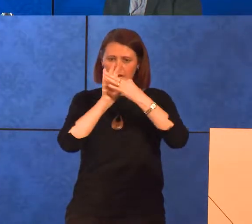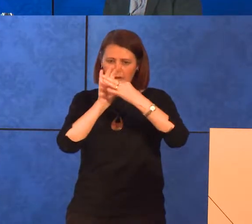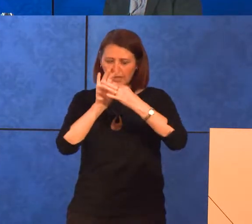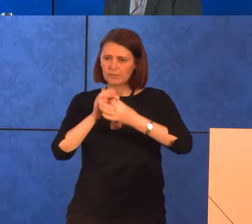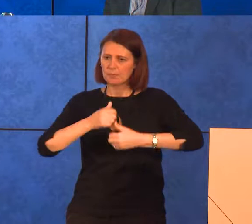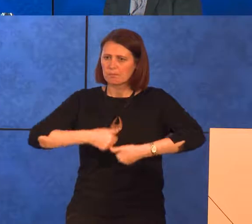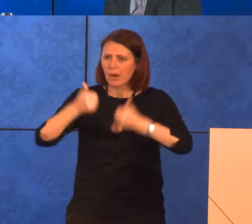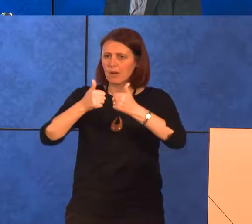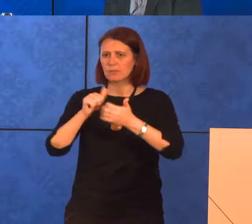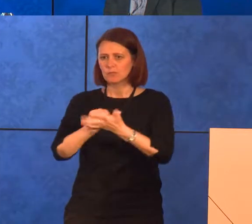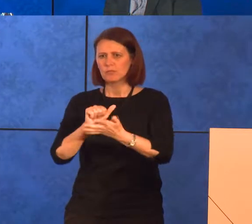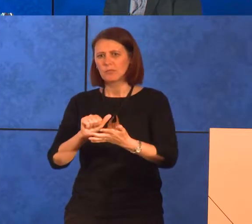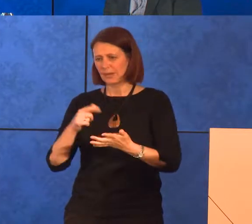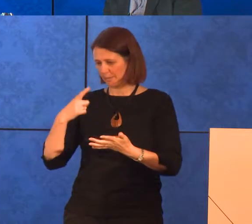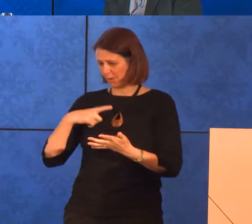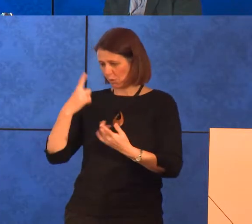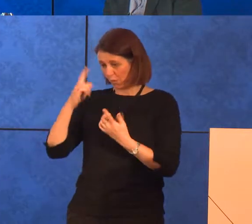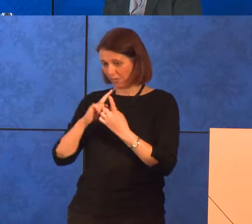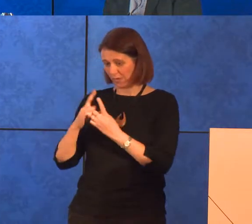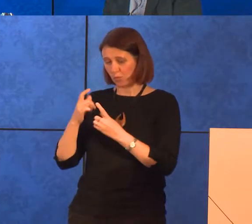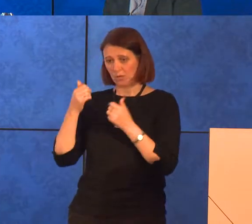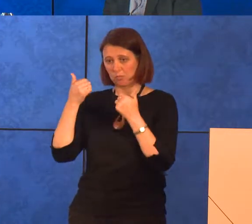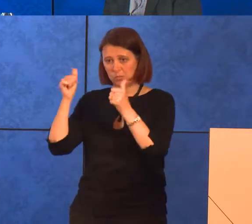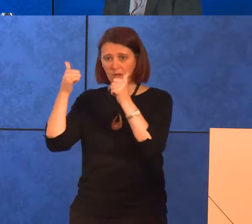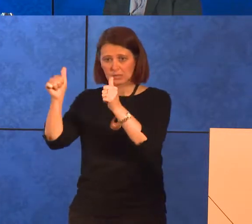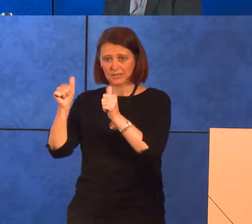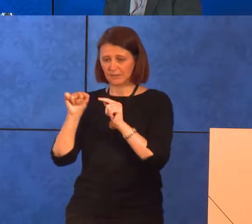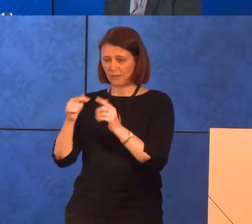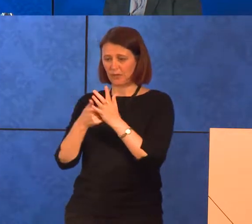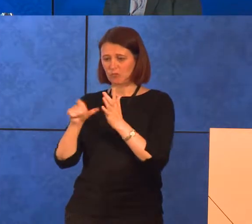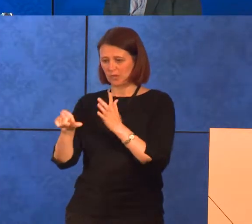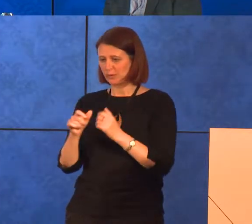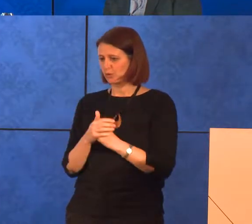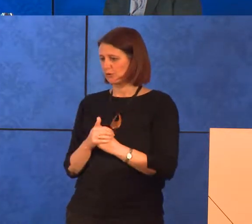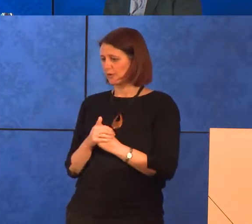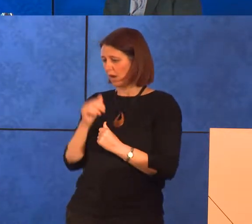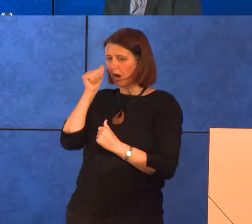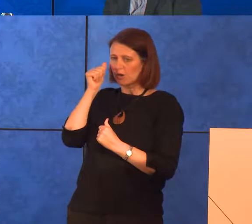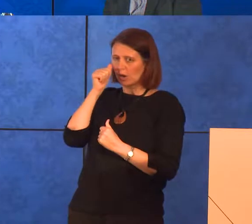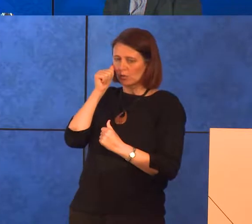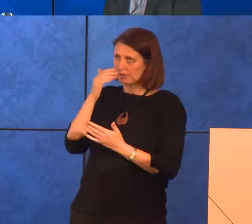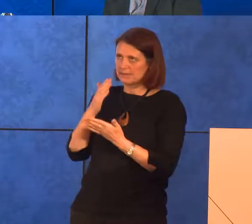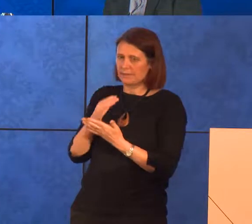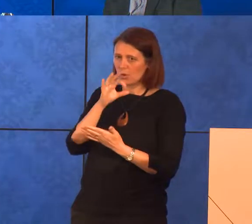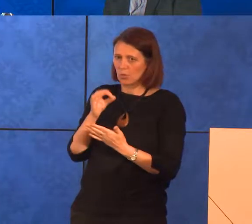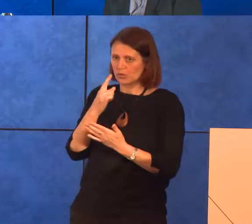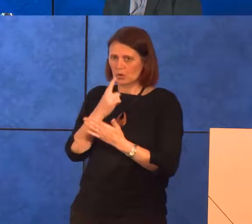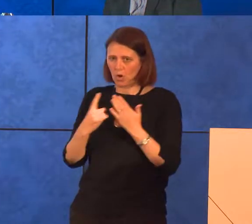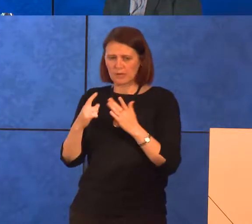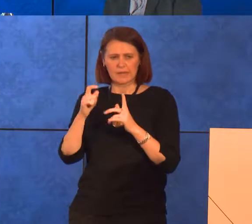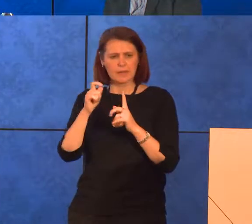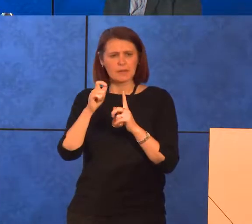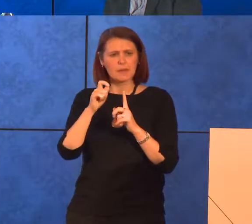things that we were able to do really successfully in that Royal Commission, and I know it definitely wasn't just